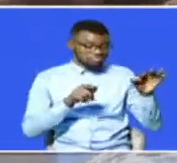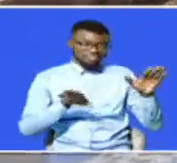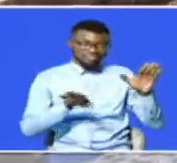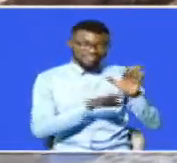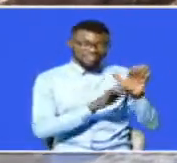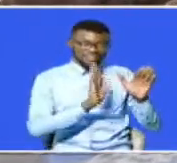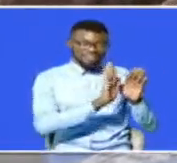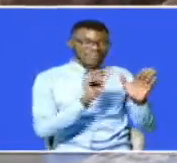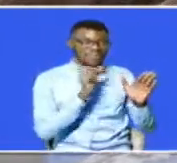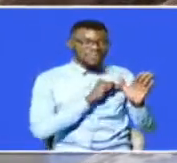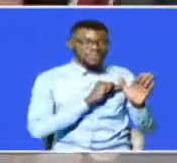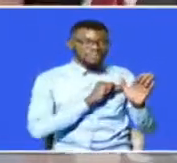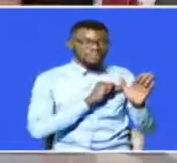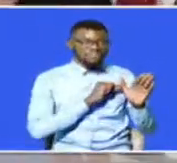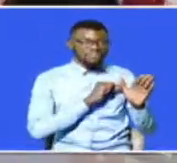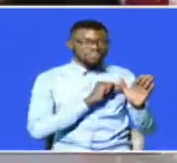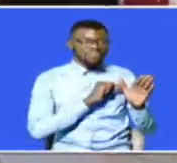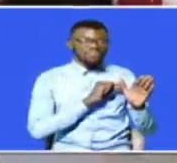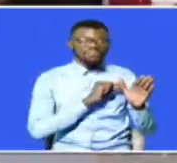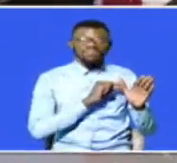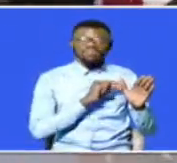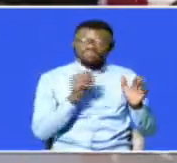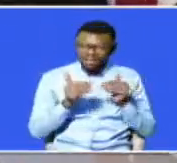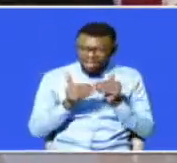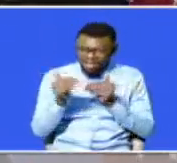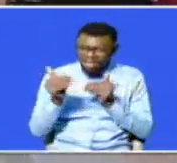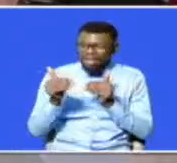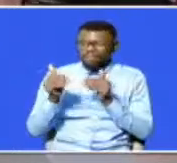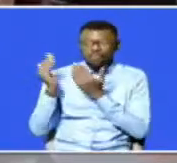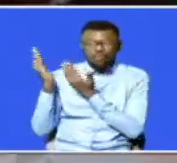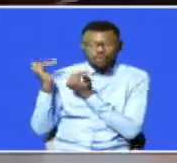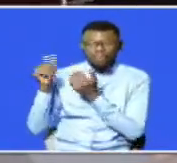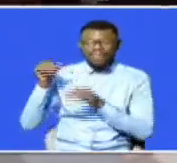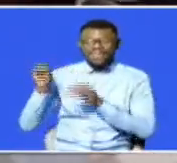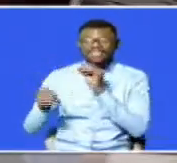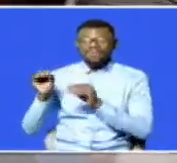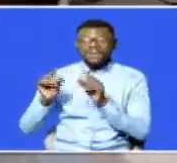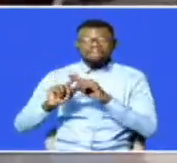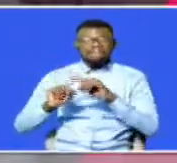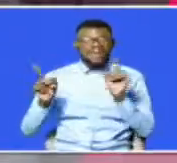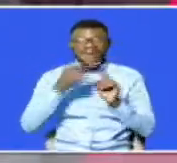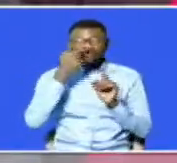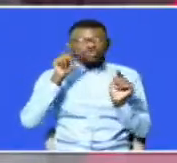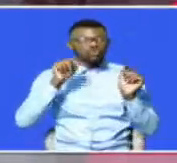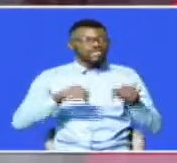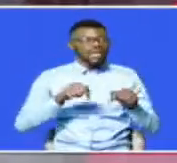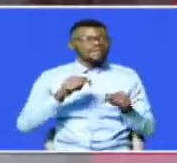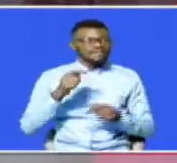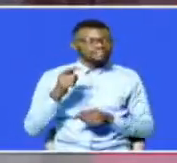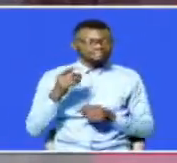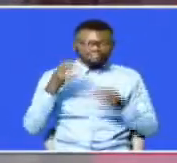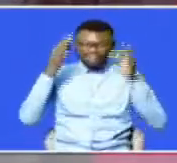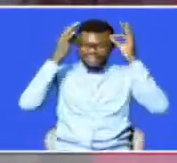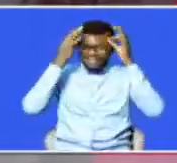August 9th polls, Wiper Party leader Kalonzo Musyoka finally made up his mind. As a